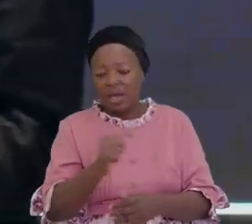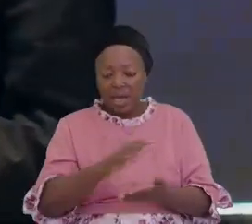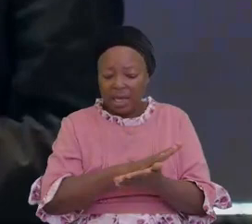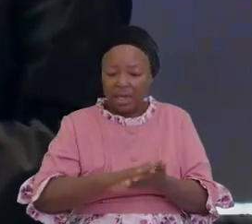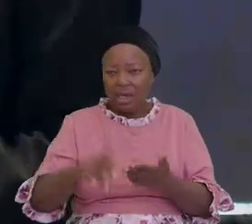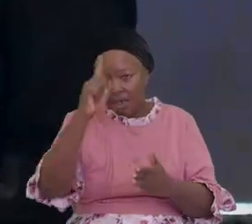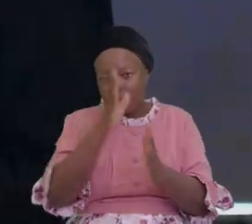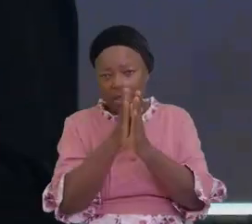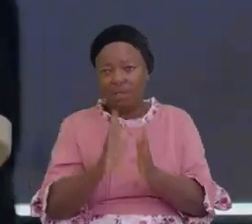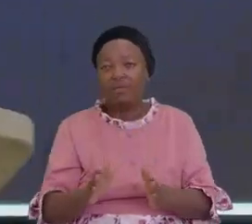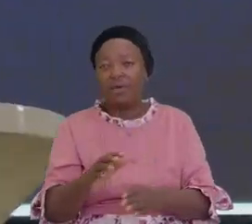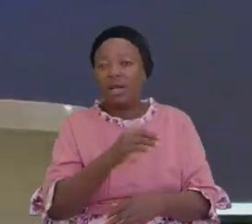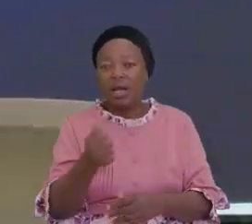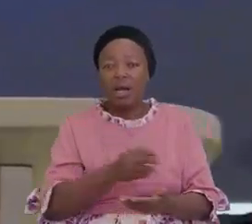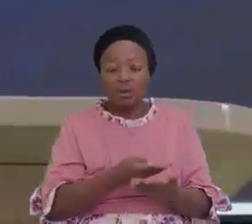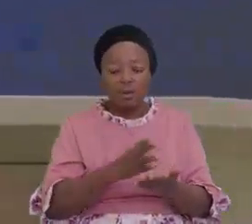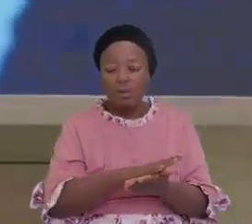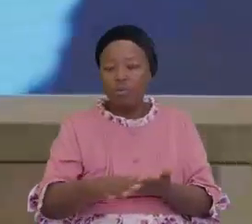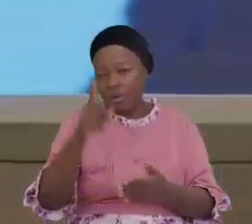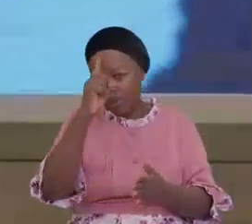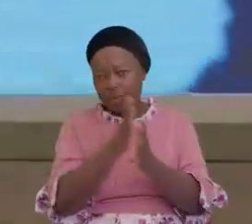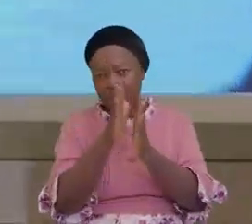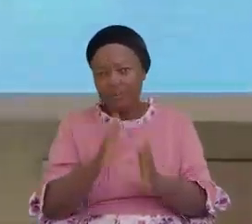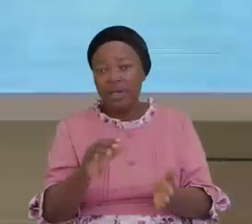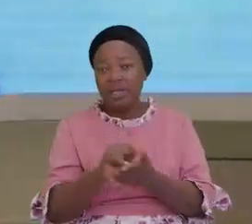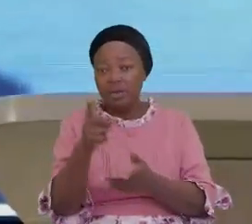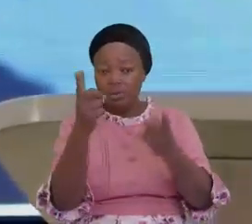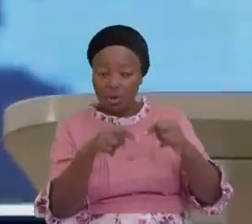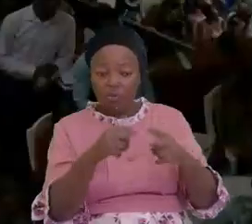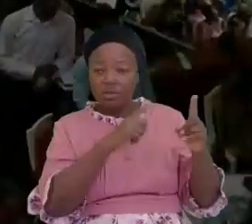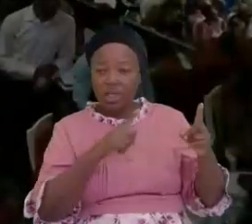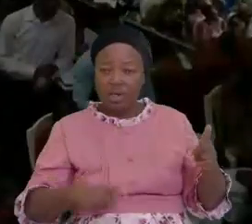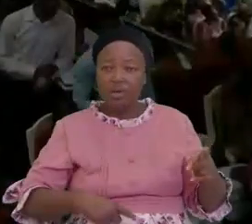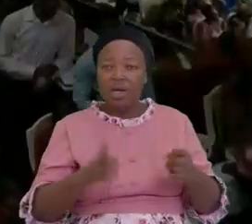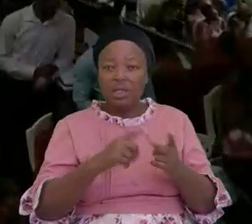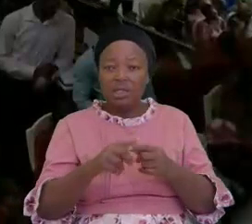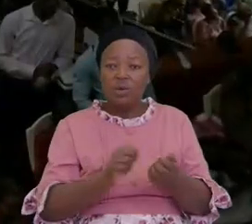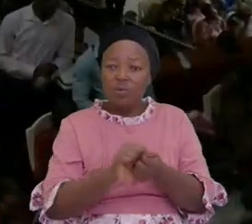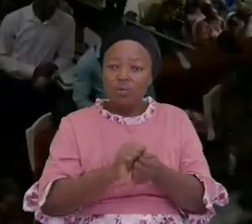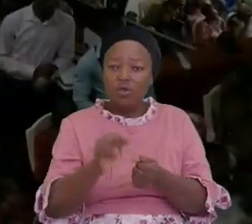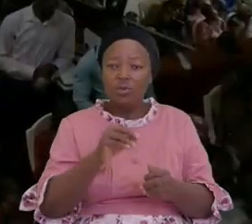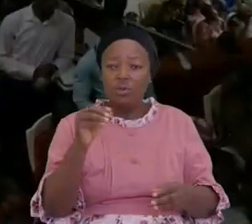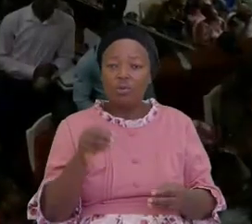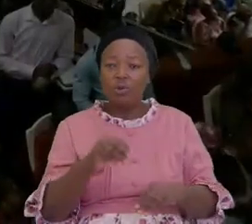holy saint. That you come to the Lord, he washes you whiter than snow.